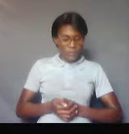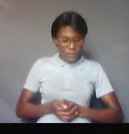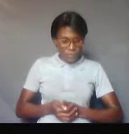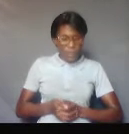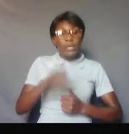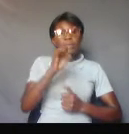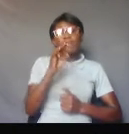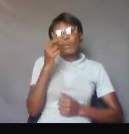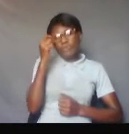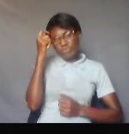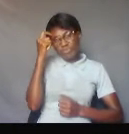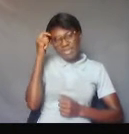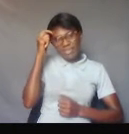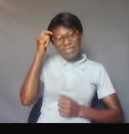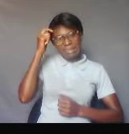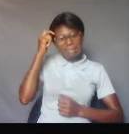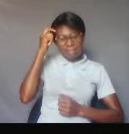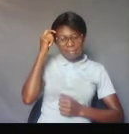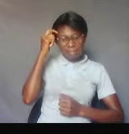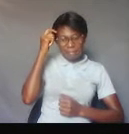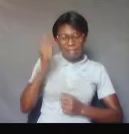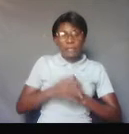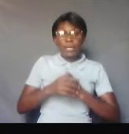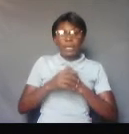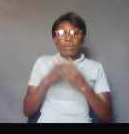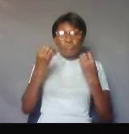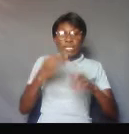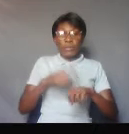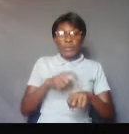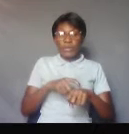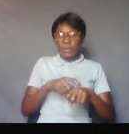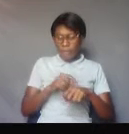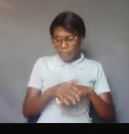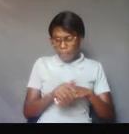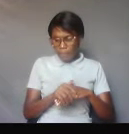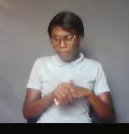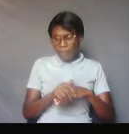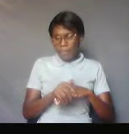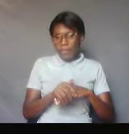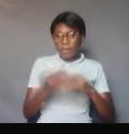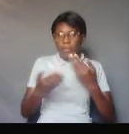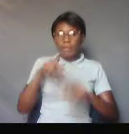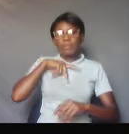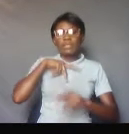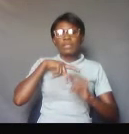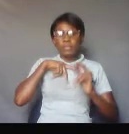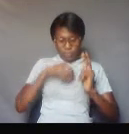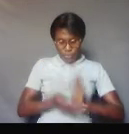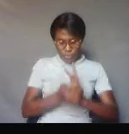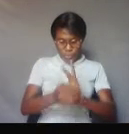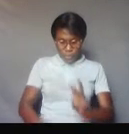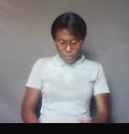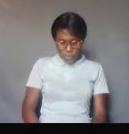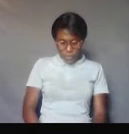Because when we think about it, it is very often either faith leaders or pastors